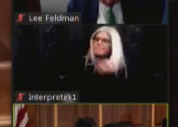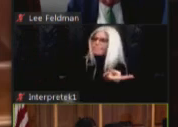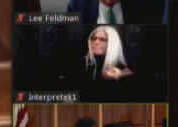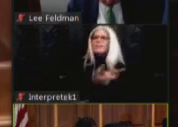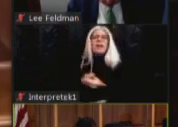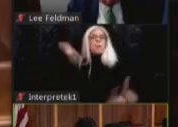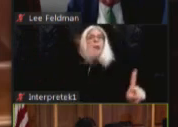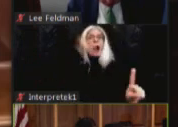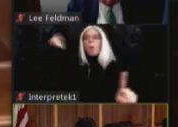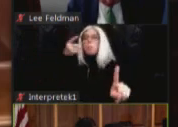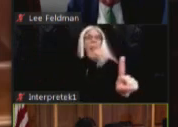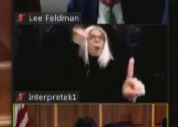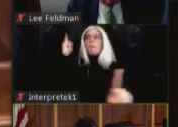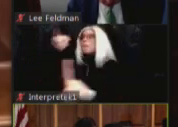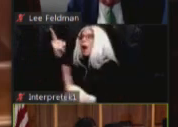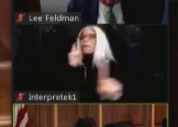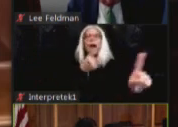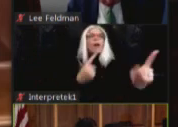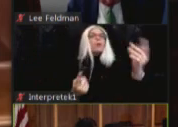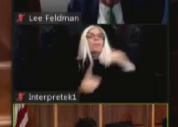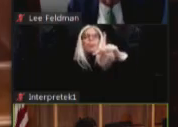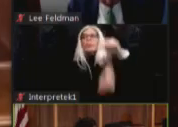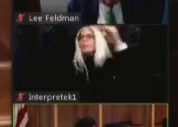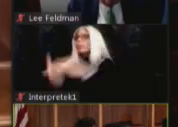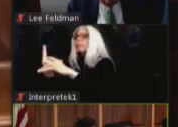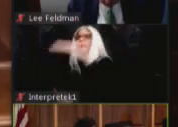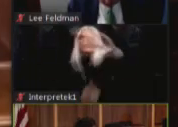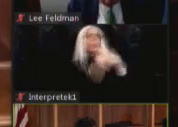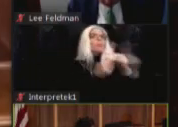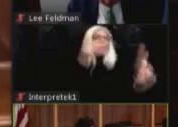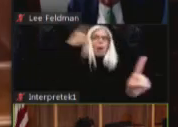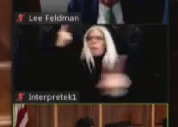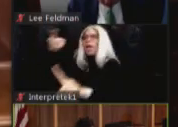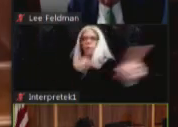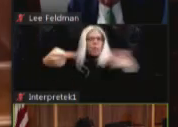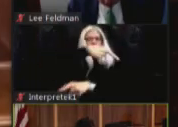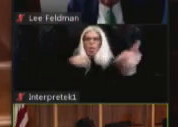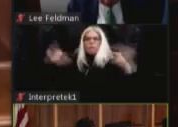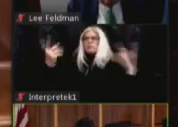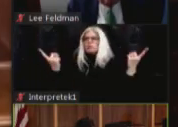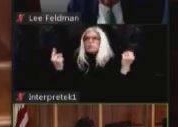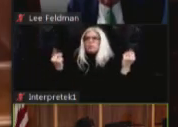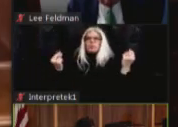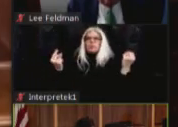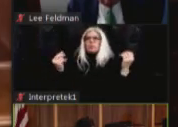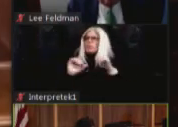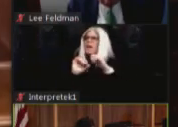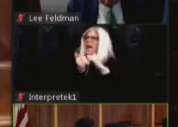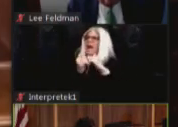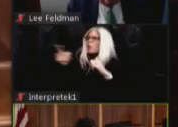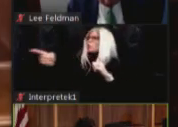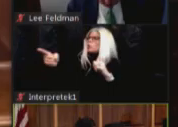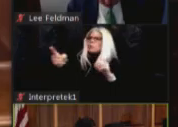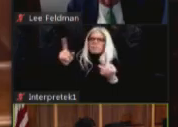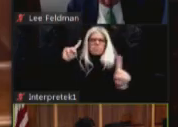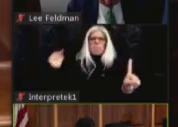might show up after a complaint and everyone's complying now, so what do you do? How do you enforce it? And I know I was